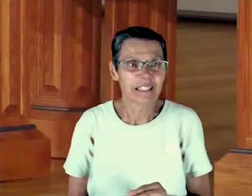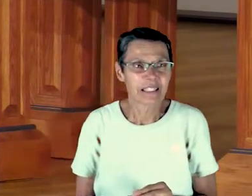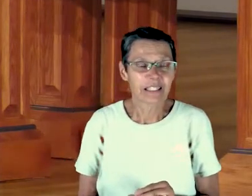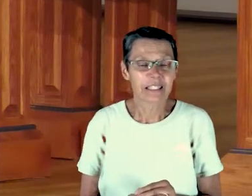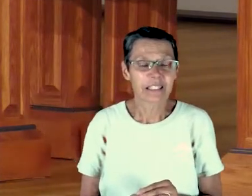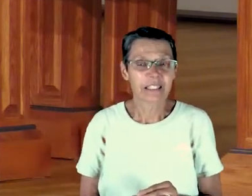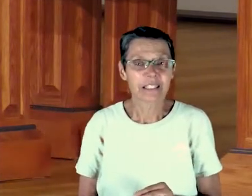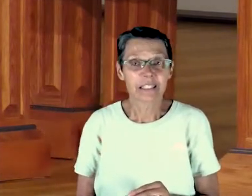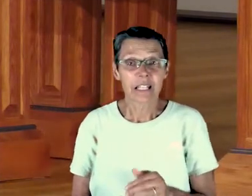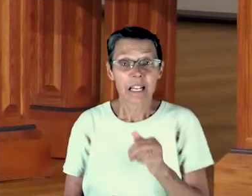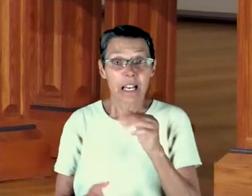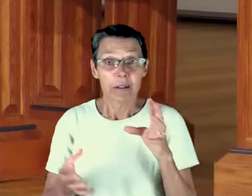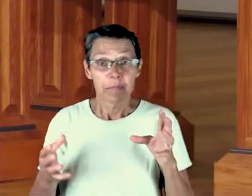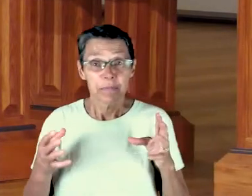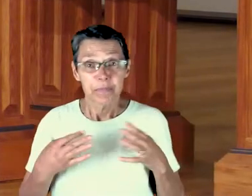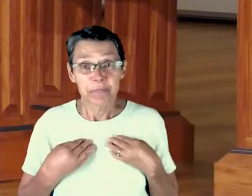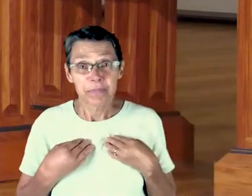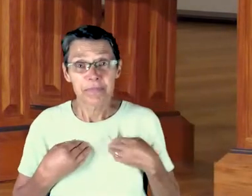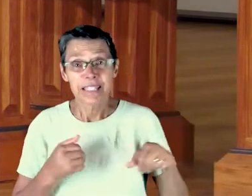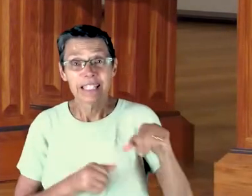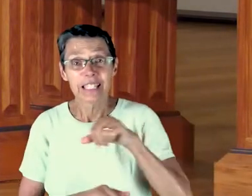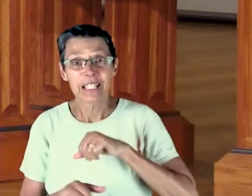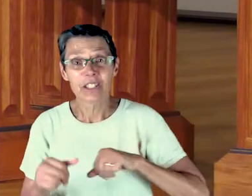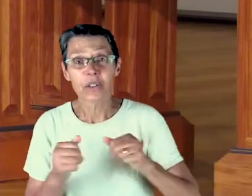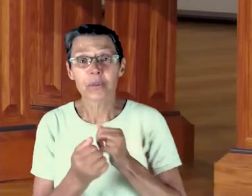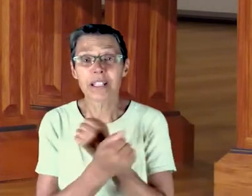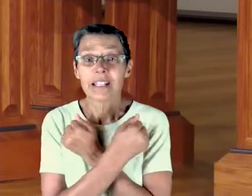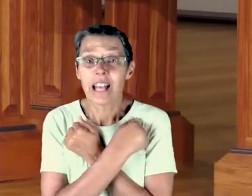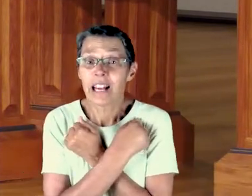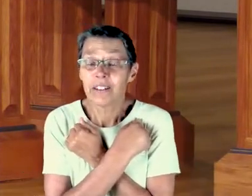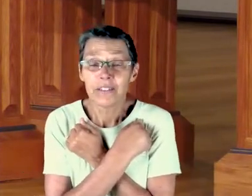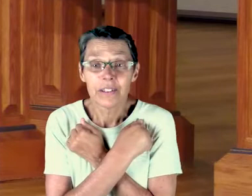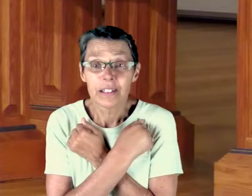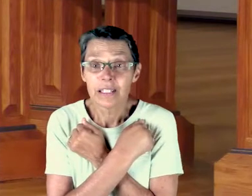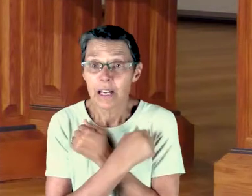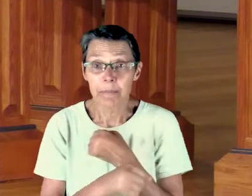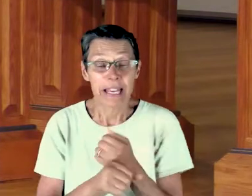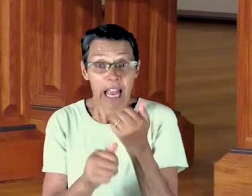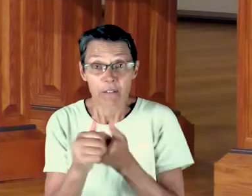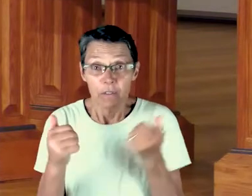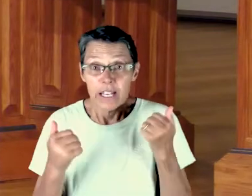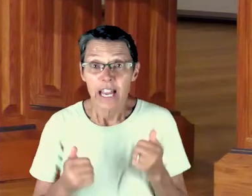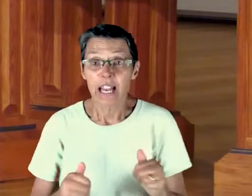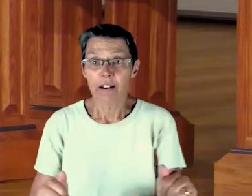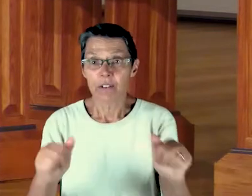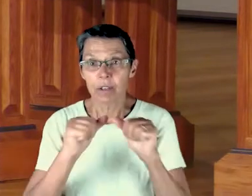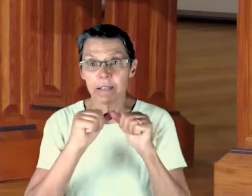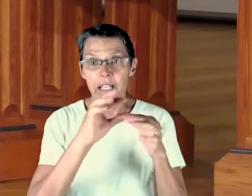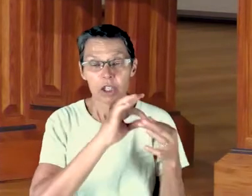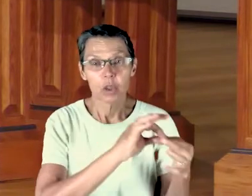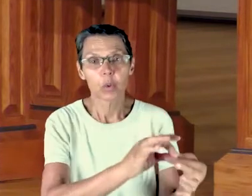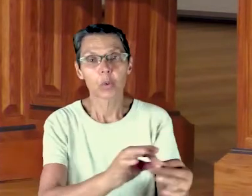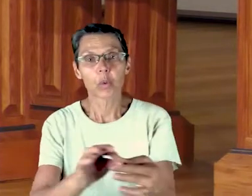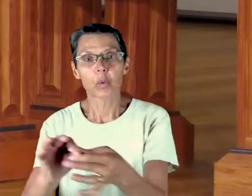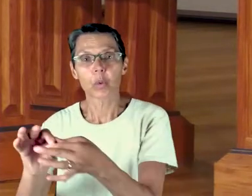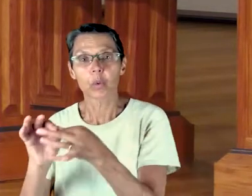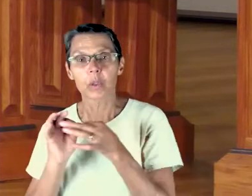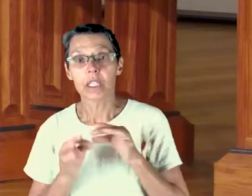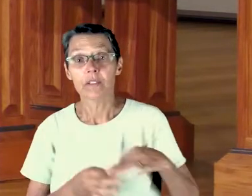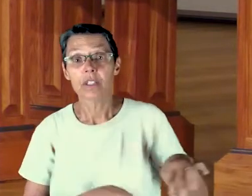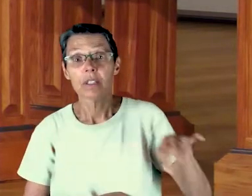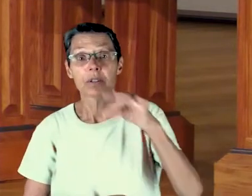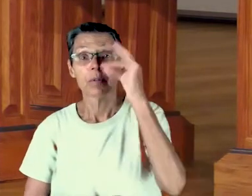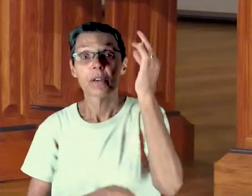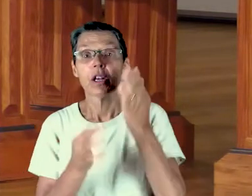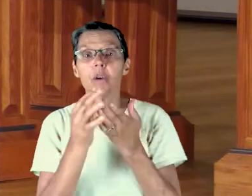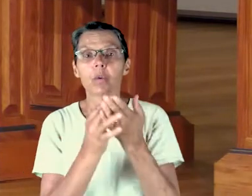bearing one another in love, making every effort to maintain a unity of spirit in the bond